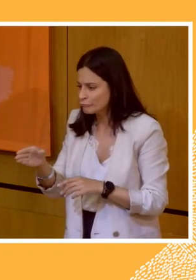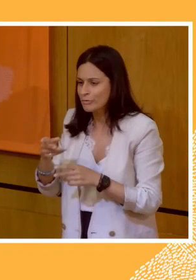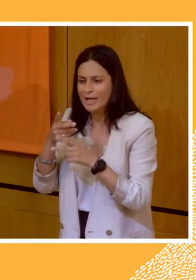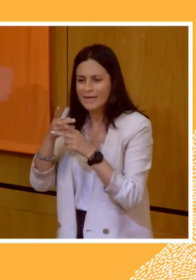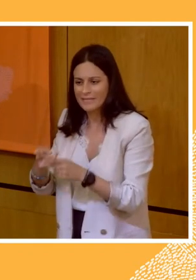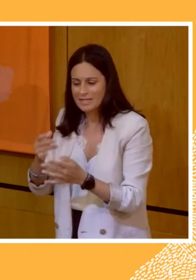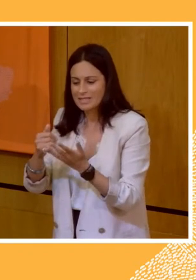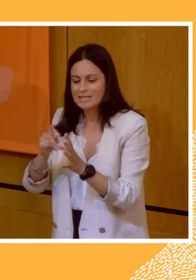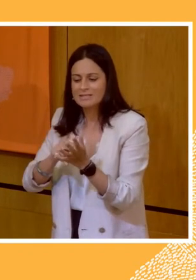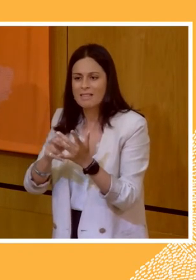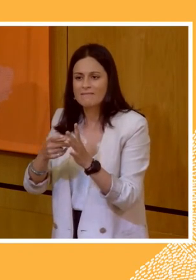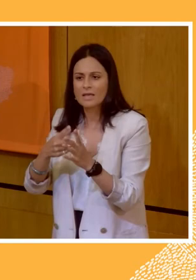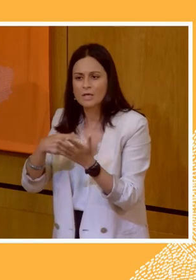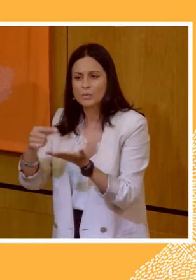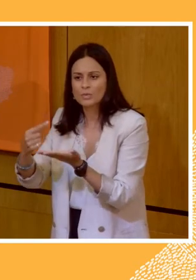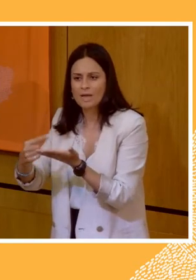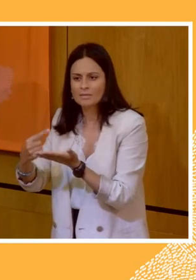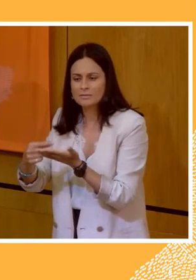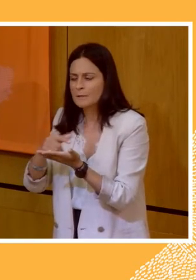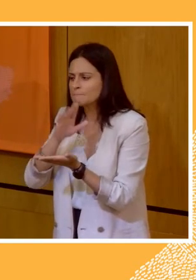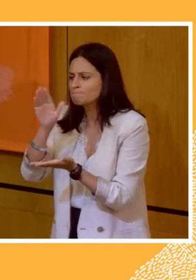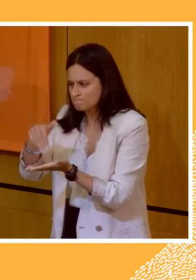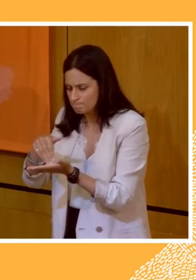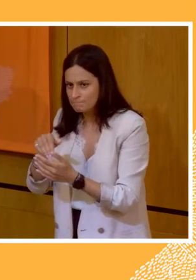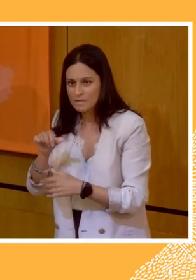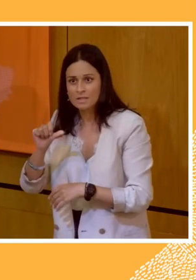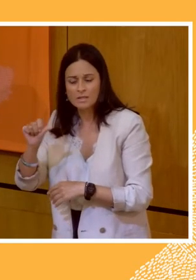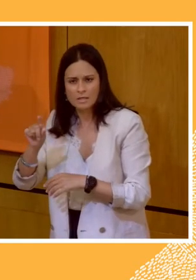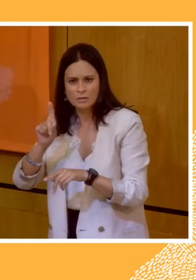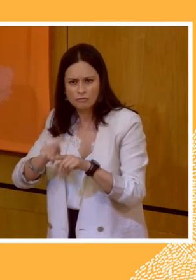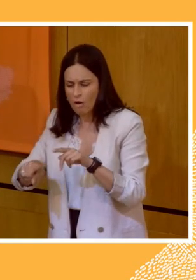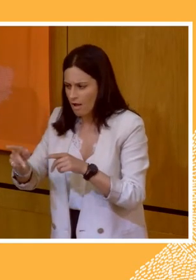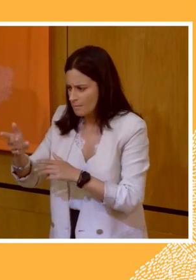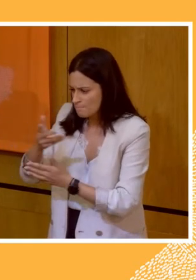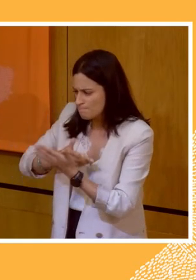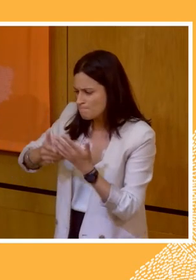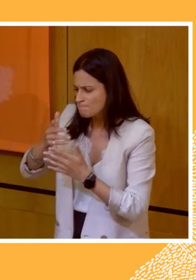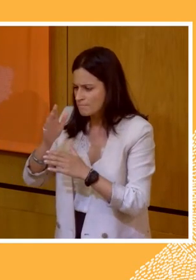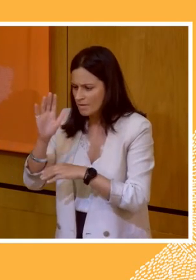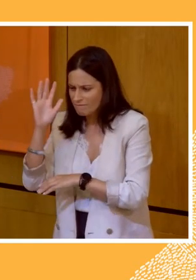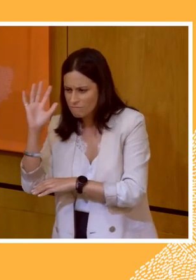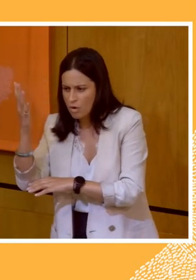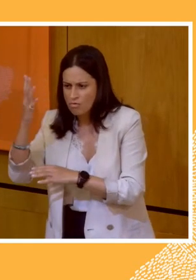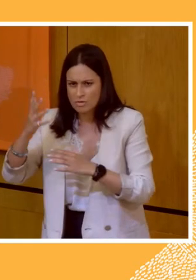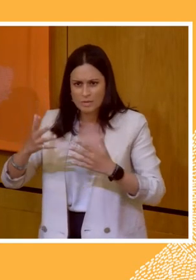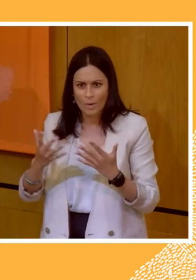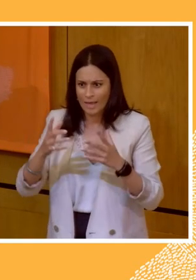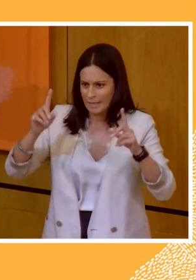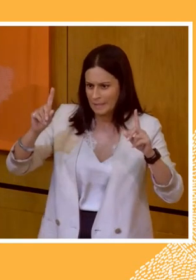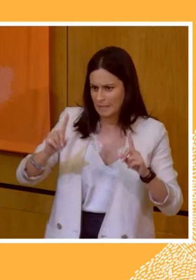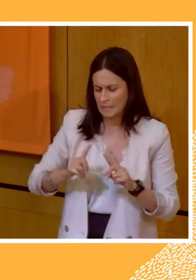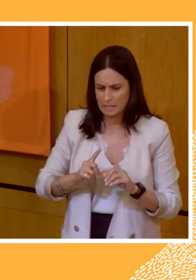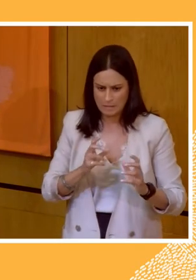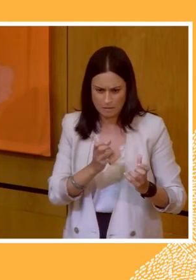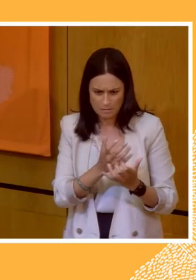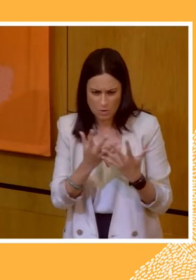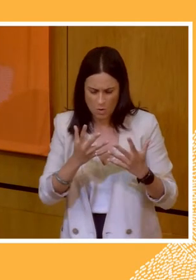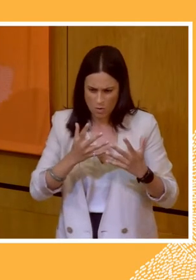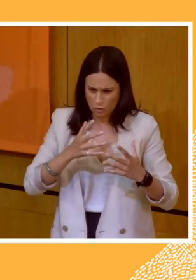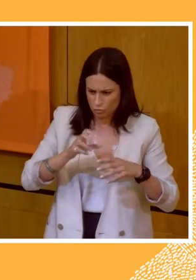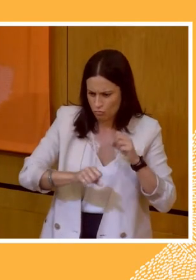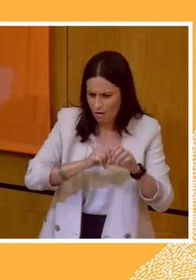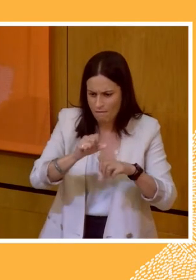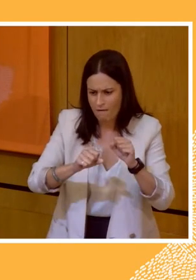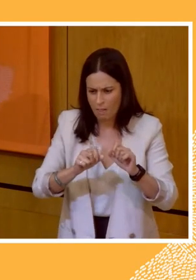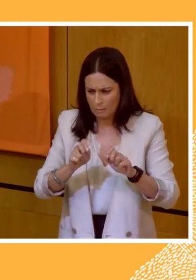Sylvia in Uganda, and we were trying to talk about the forest in India and how maybe some of the struggles